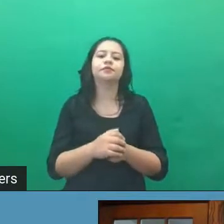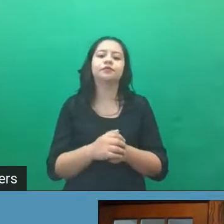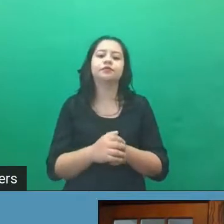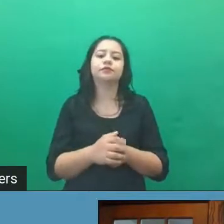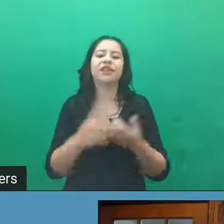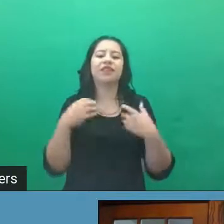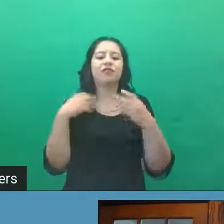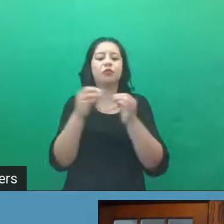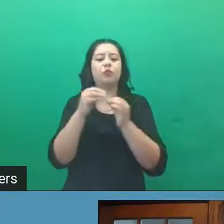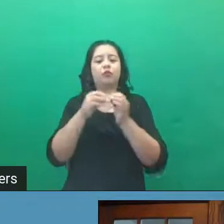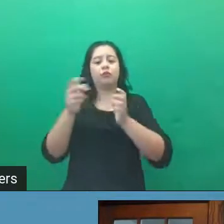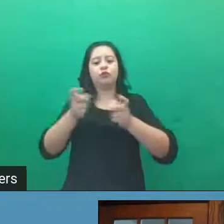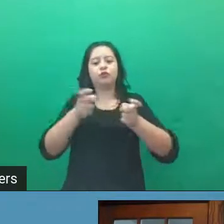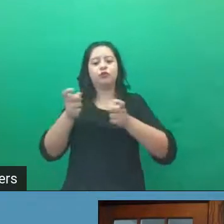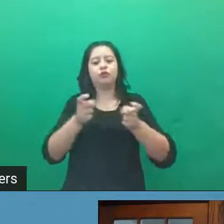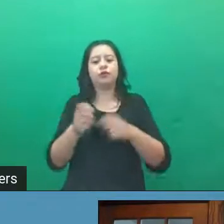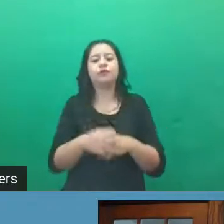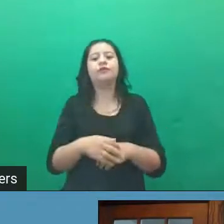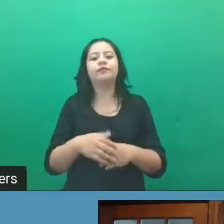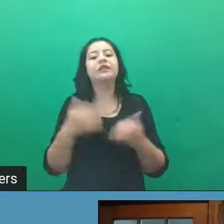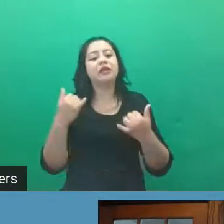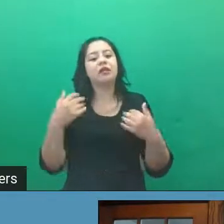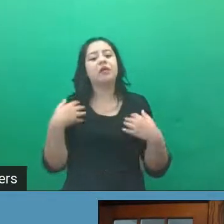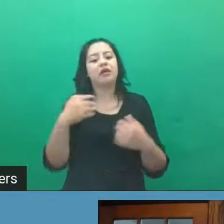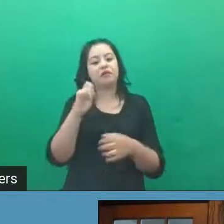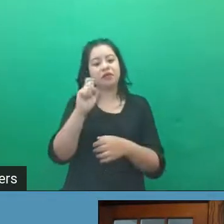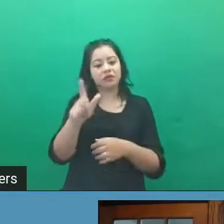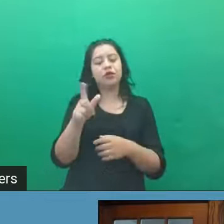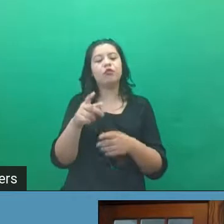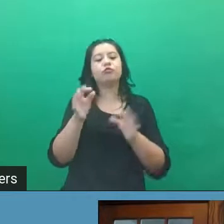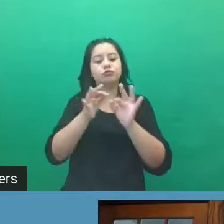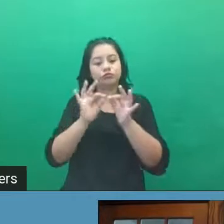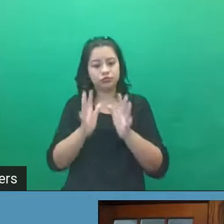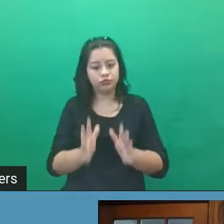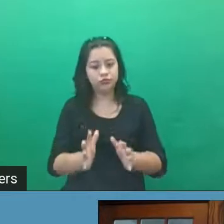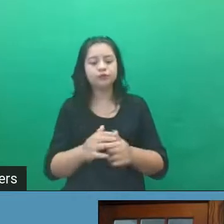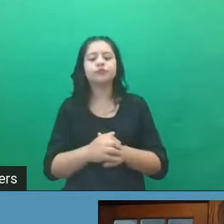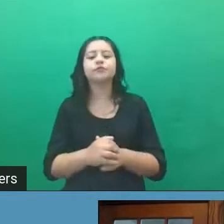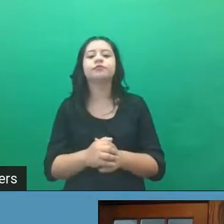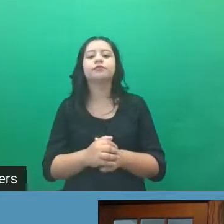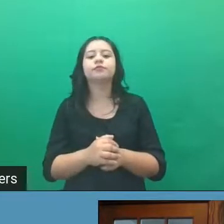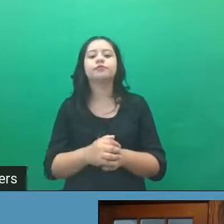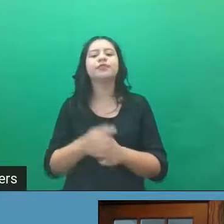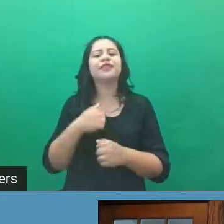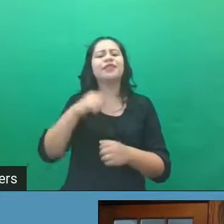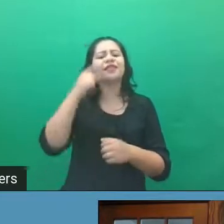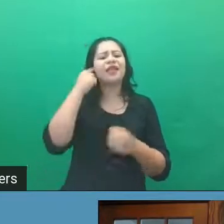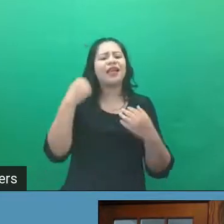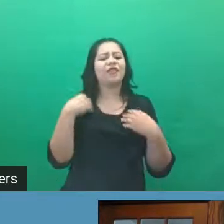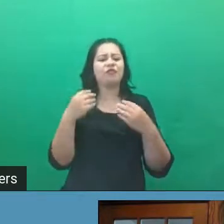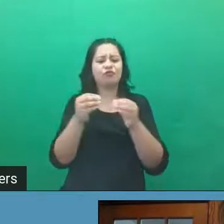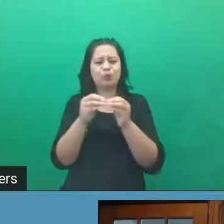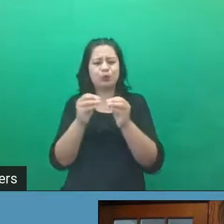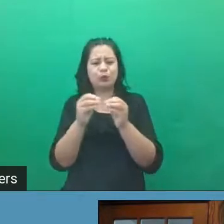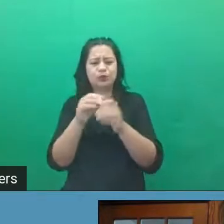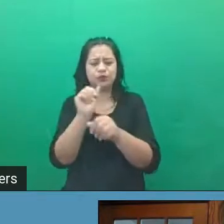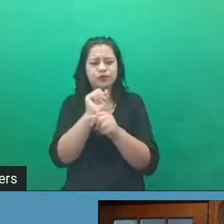greater control and the opportunity to have an ASL interpreter. So I think there could be some more work to go